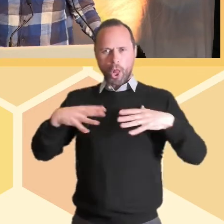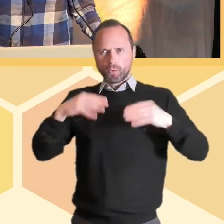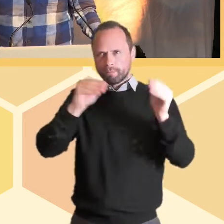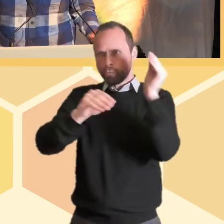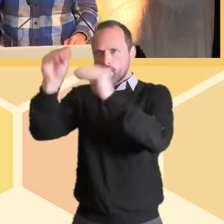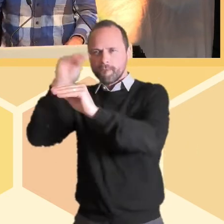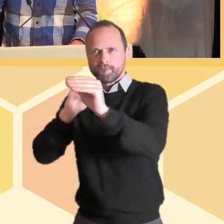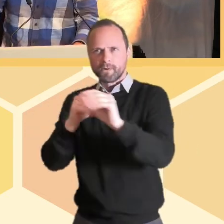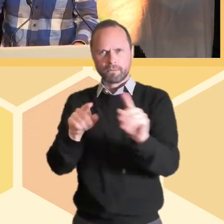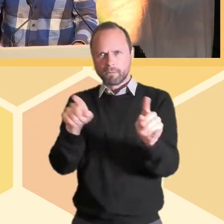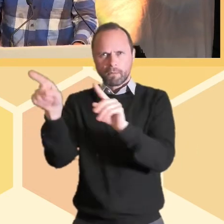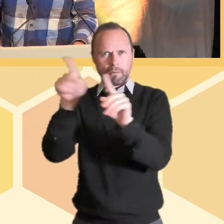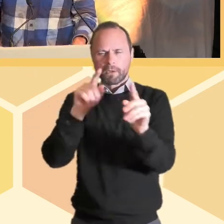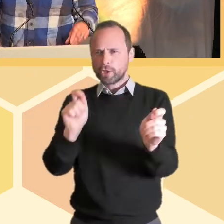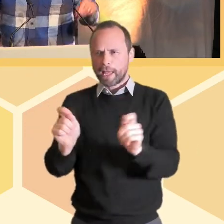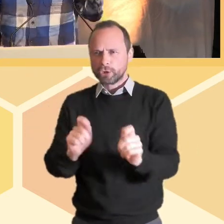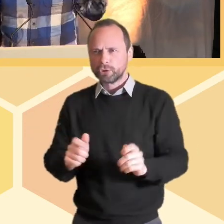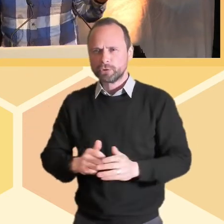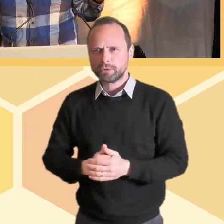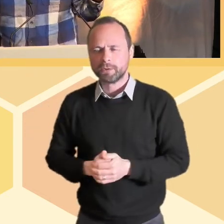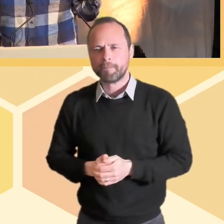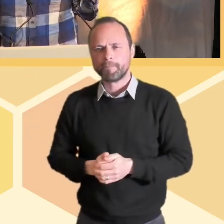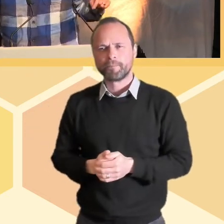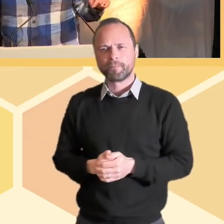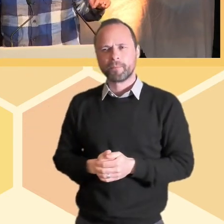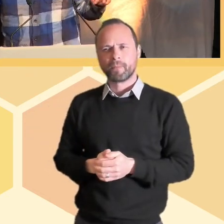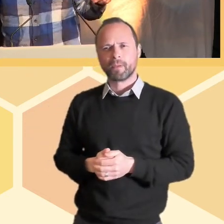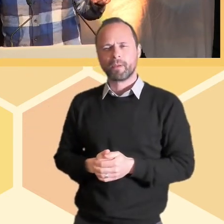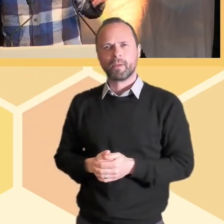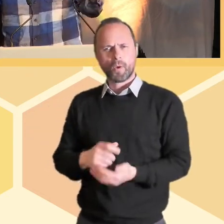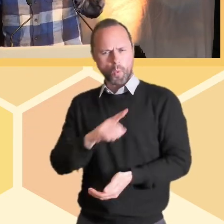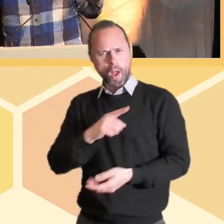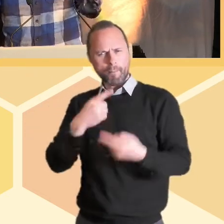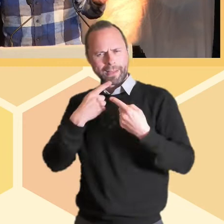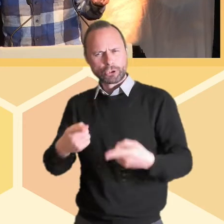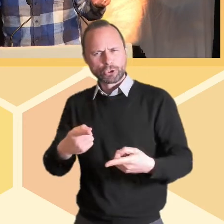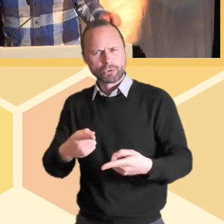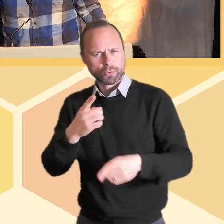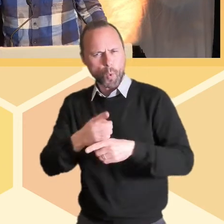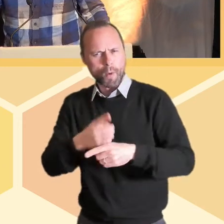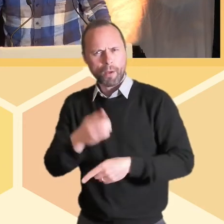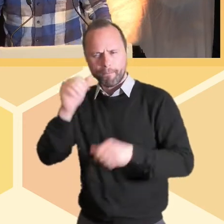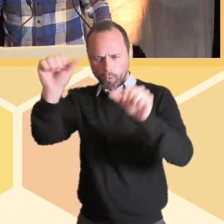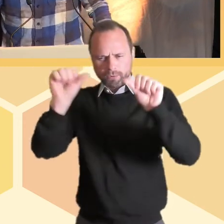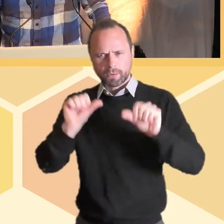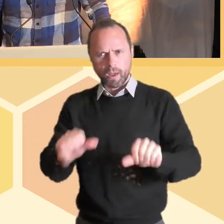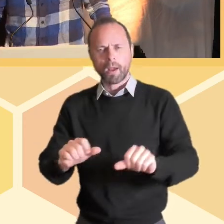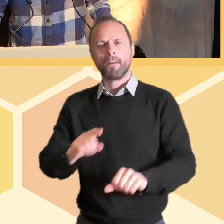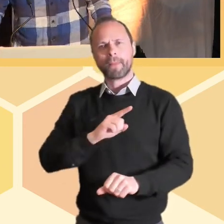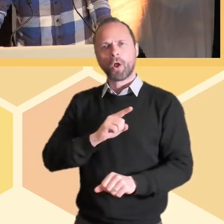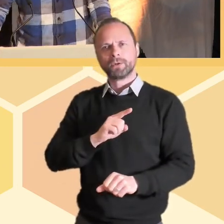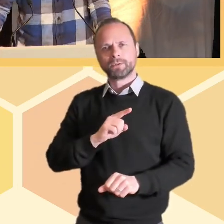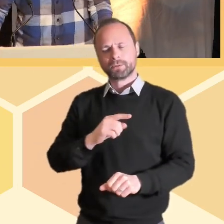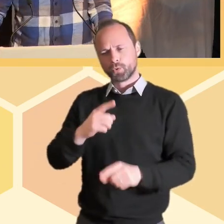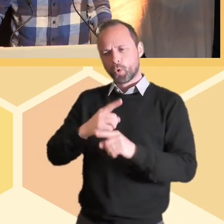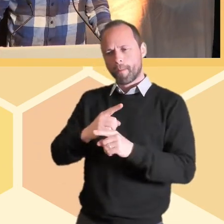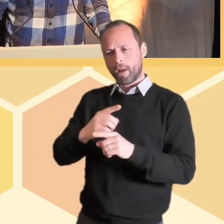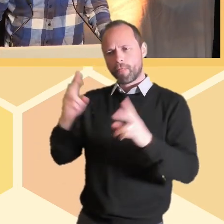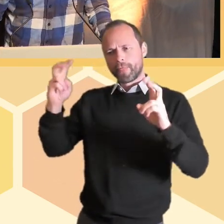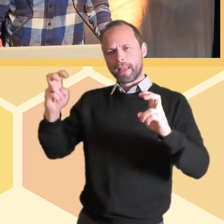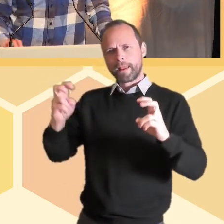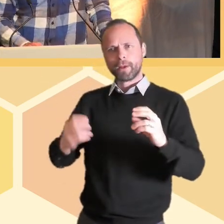Liam Gallagher's mouth. The reason that I mention this is because this is what it's like to find a brand